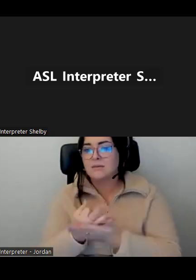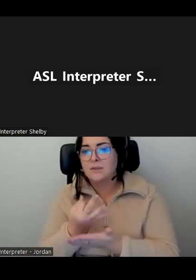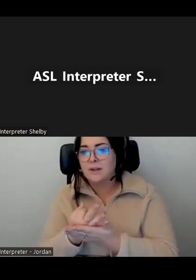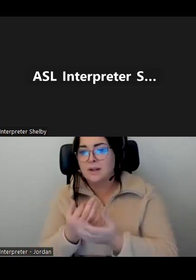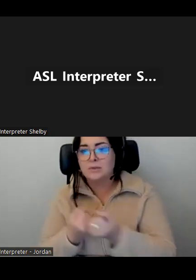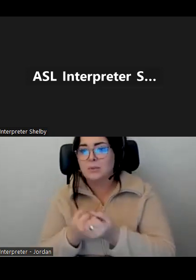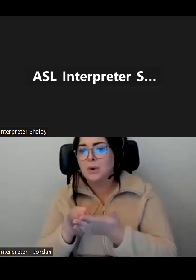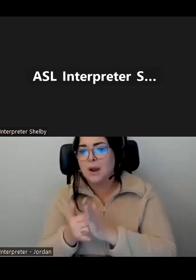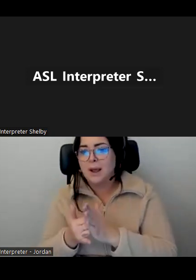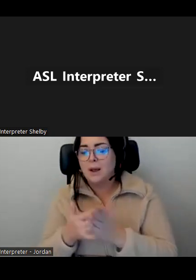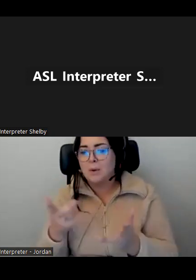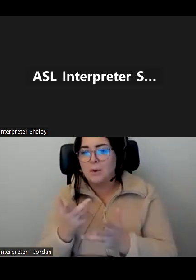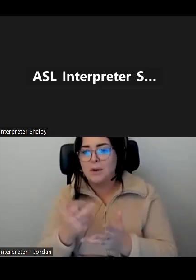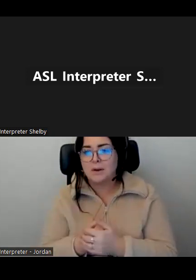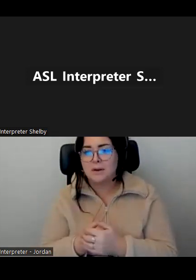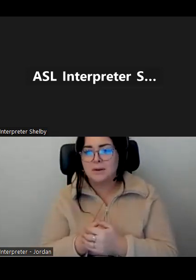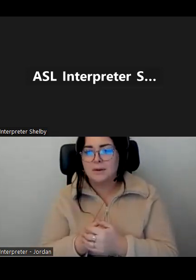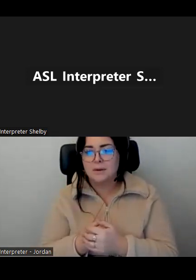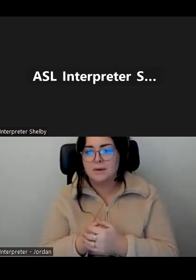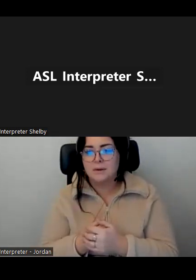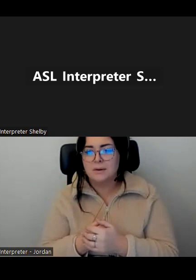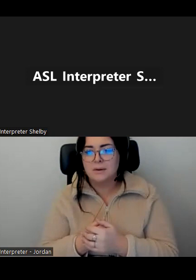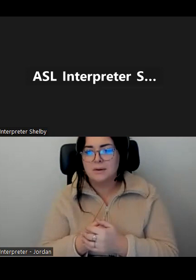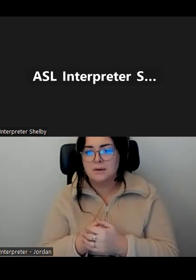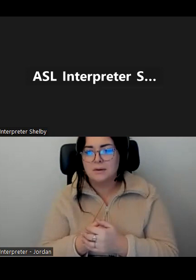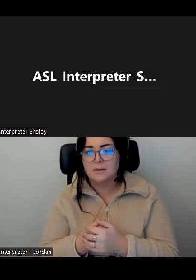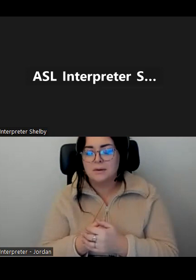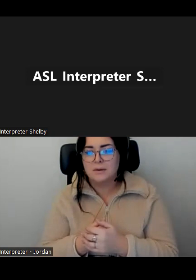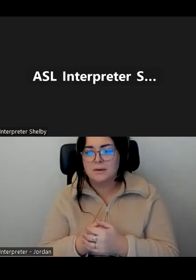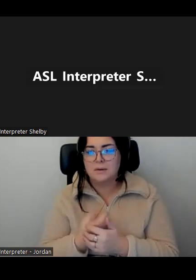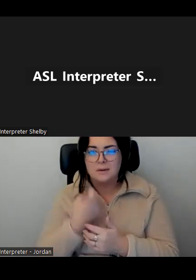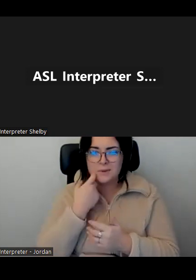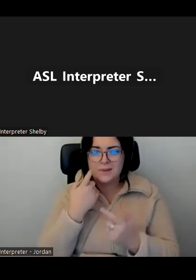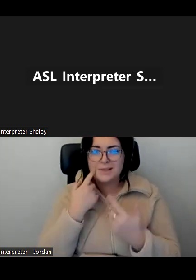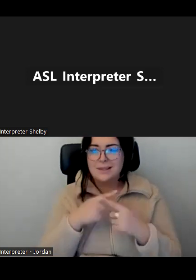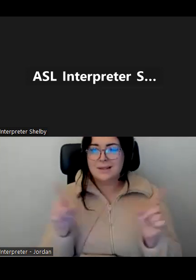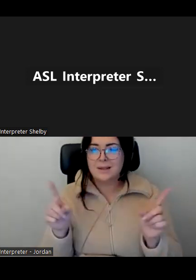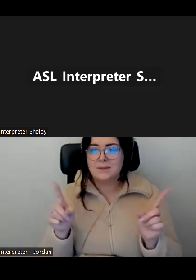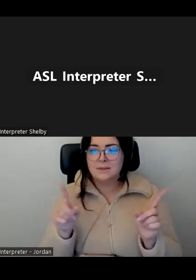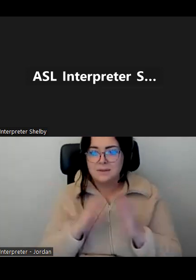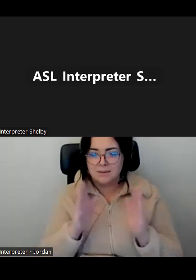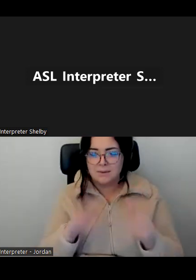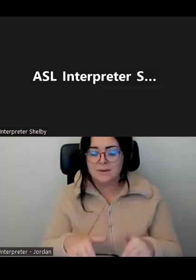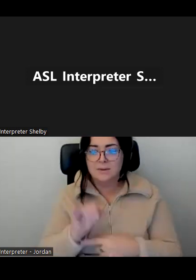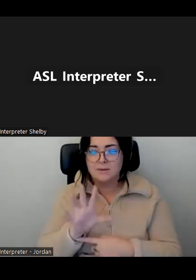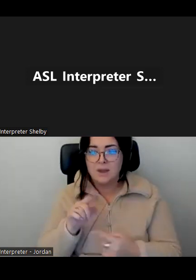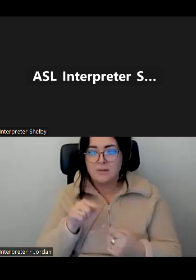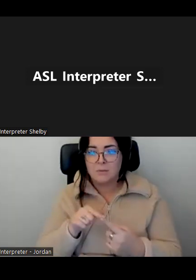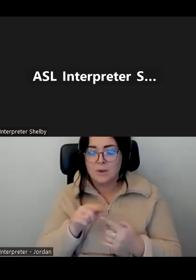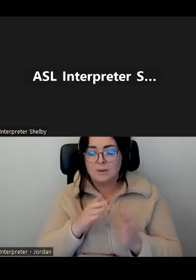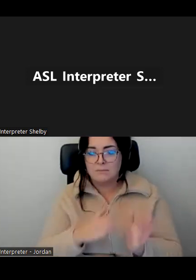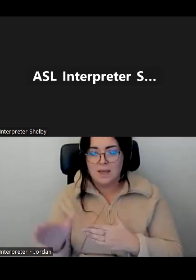are. There was just an announcement on housing, a 5-point plan by the